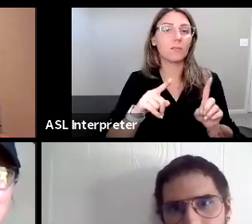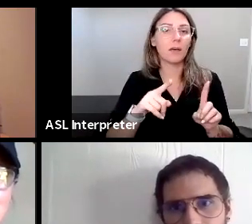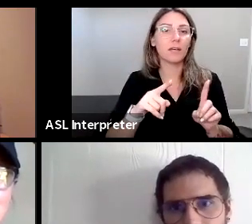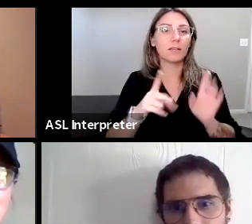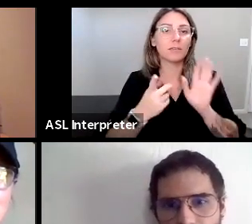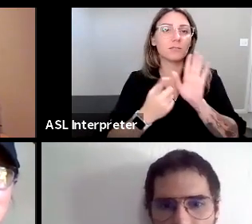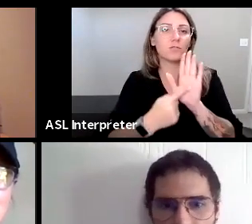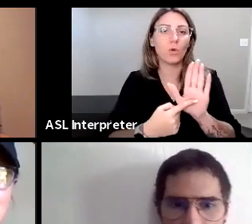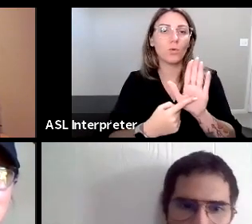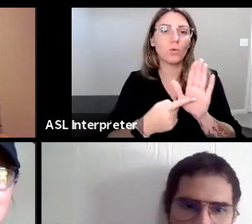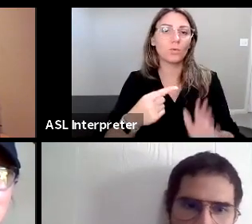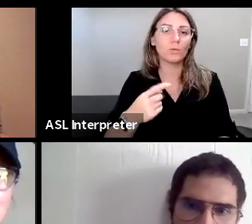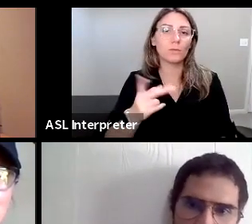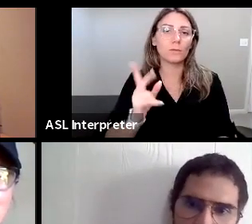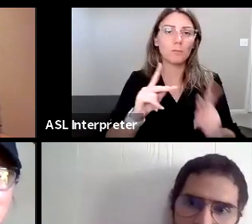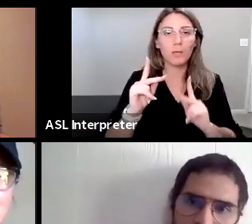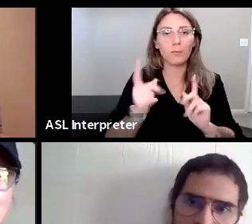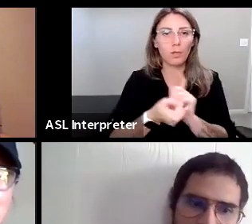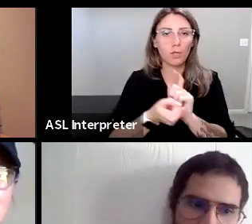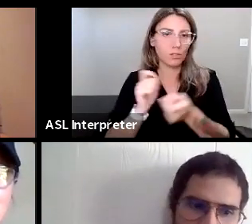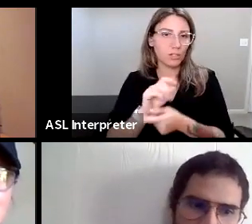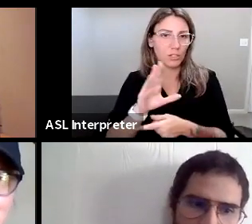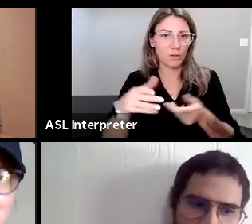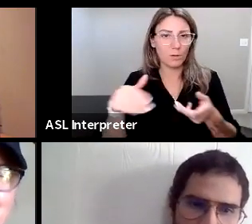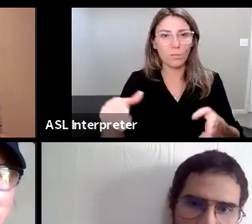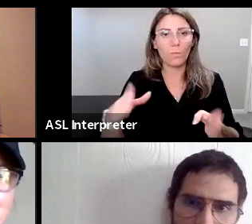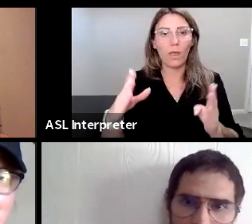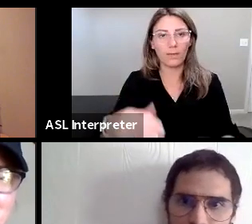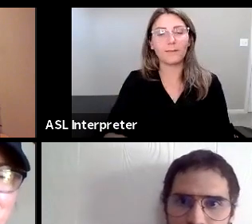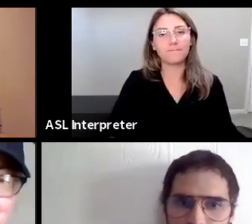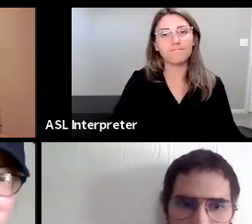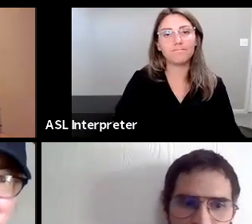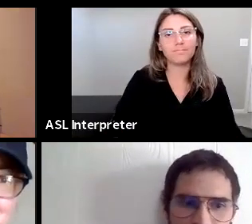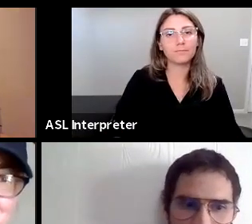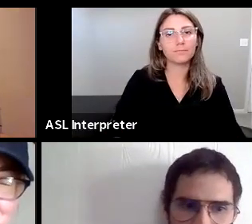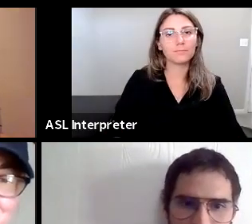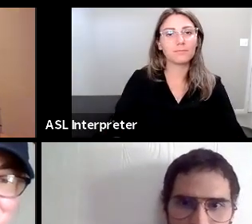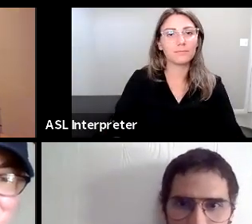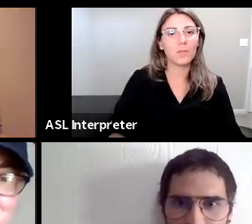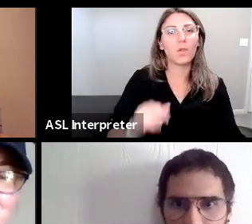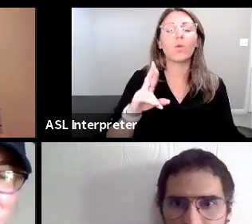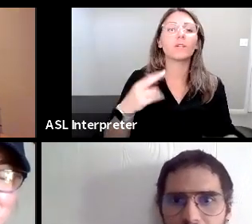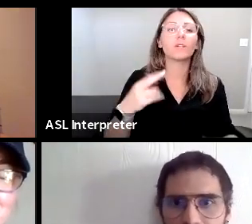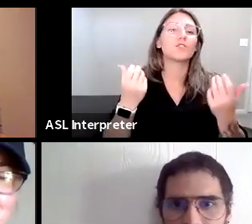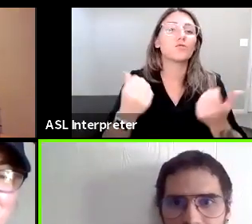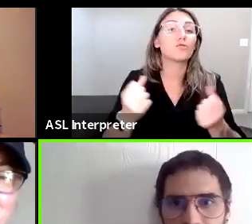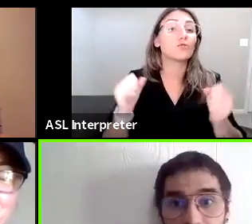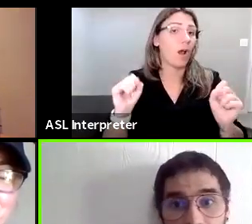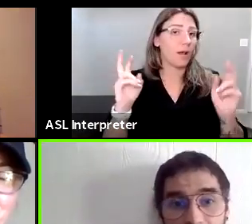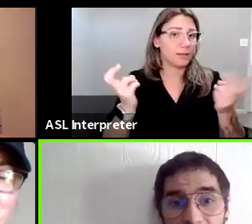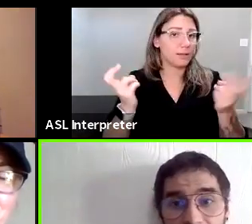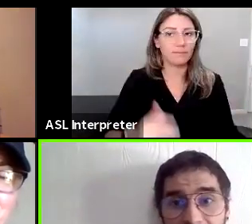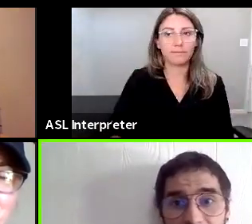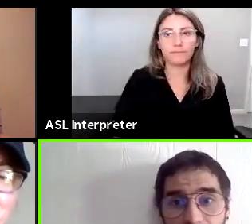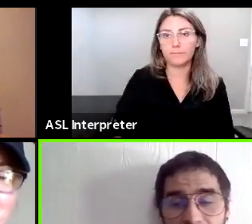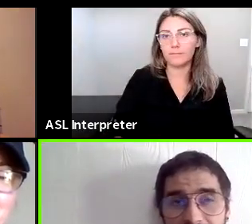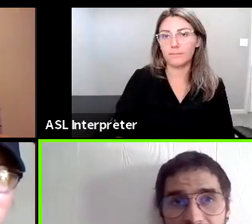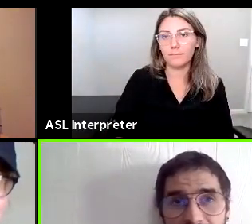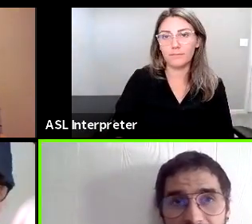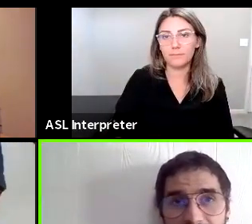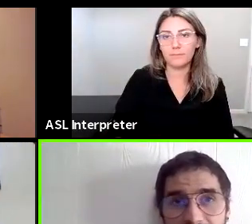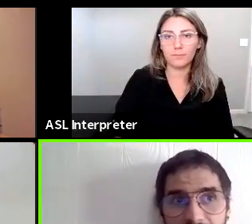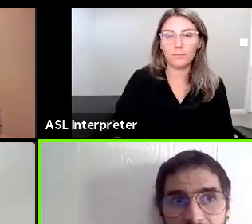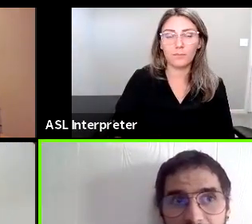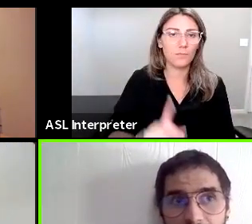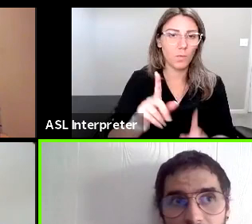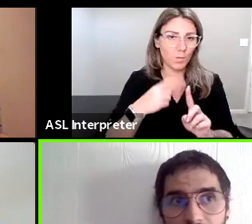that, you know, people are changing the way. I mean, at least it's an attempt. Yeah. I mean, in fact, when I